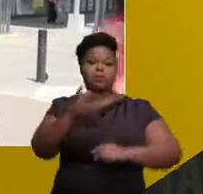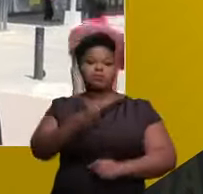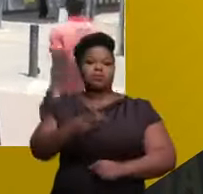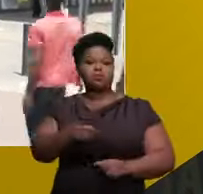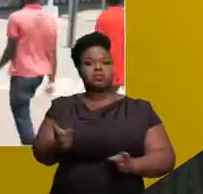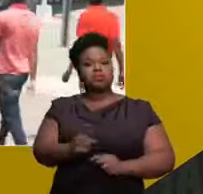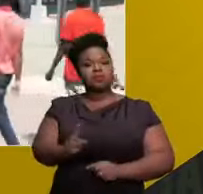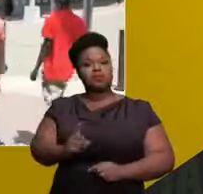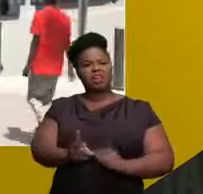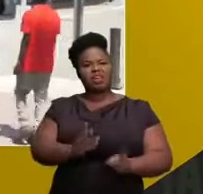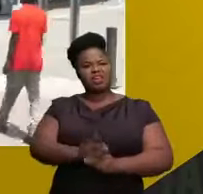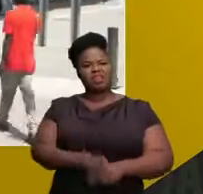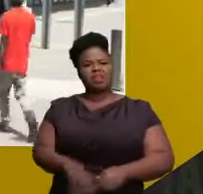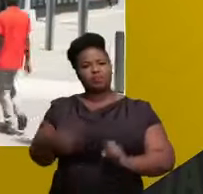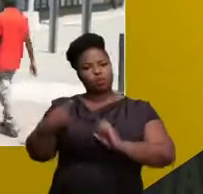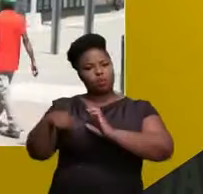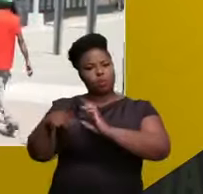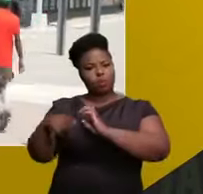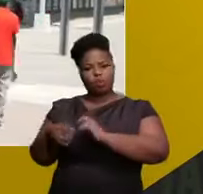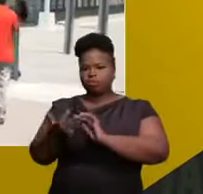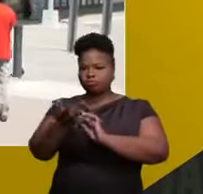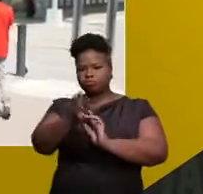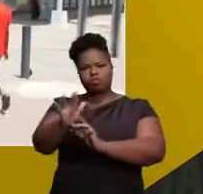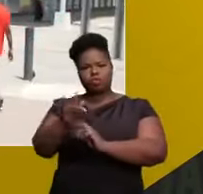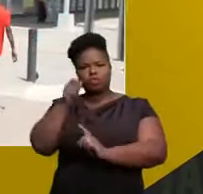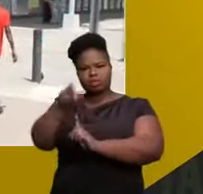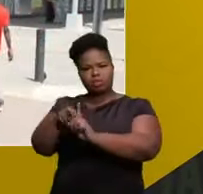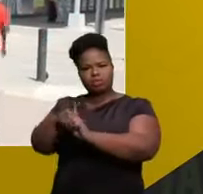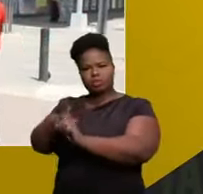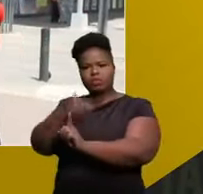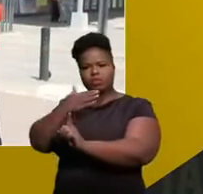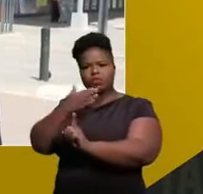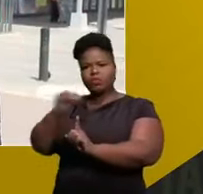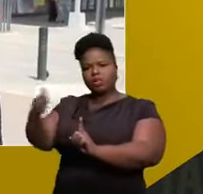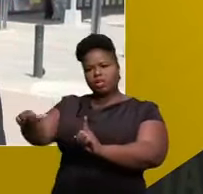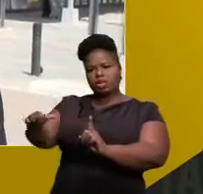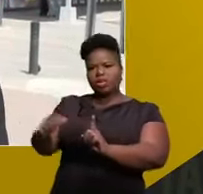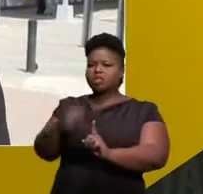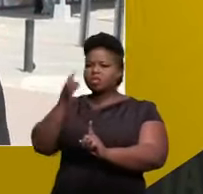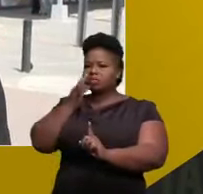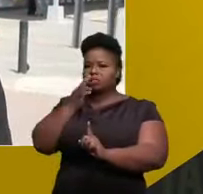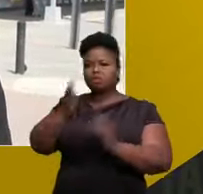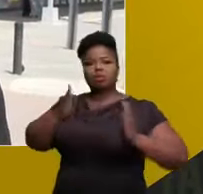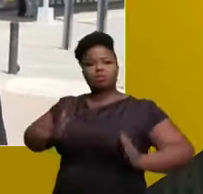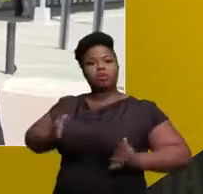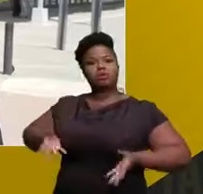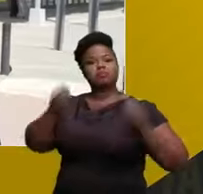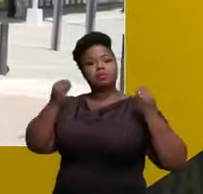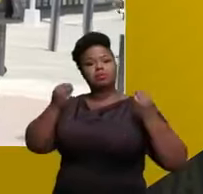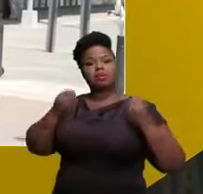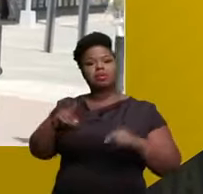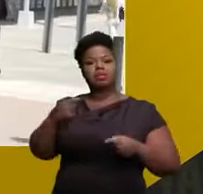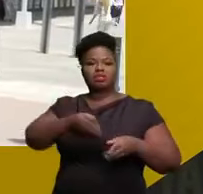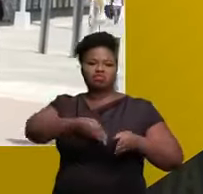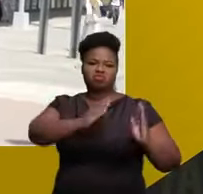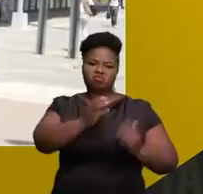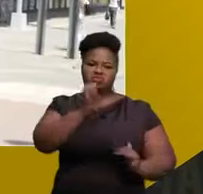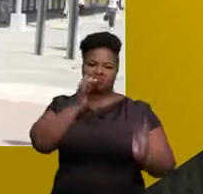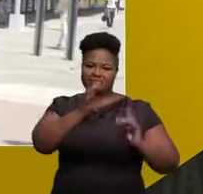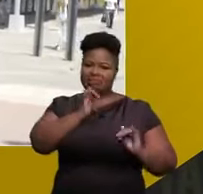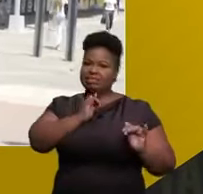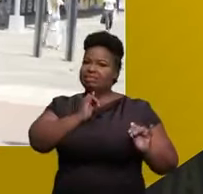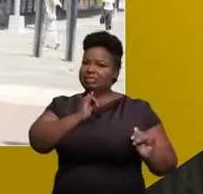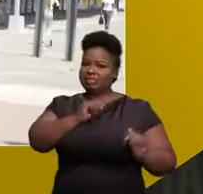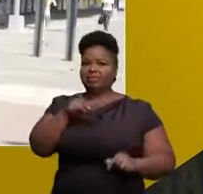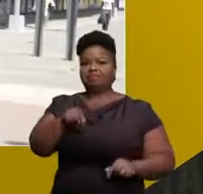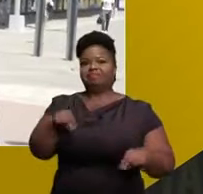And recently, when I go internet, I have a Zuguti, Umuntu Tele, I lived, but I was told in Bawaki, Usun Mungi, Eskangin. Loko,